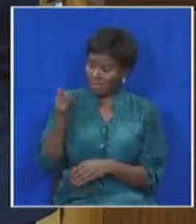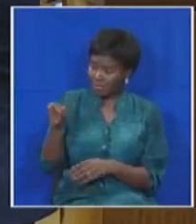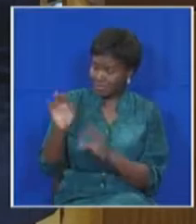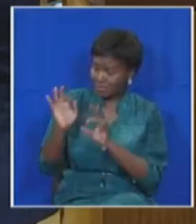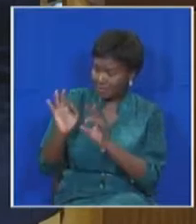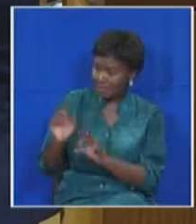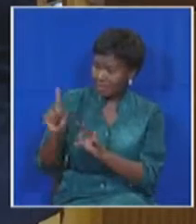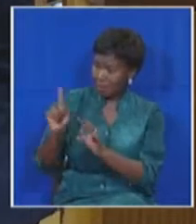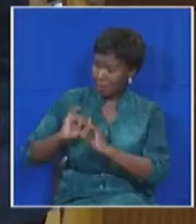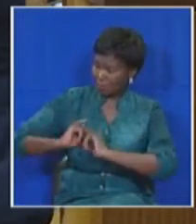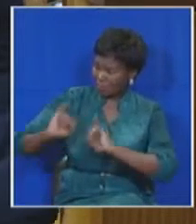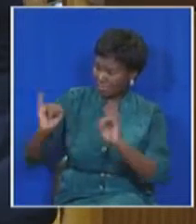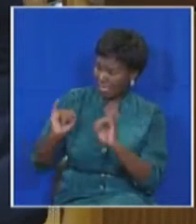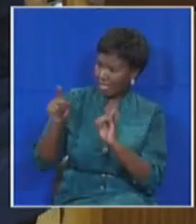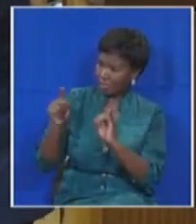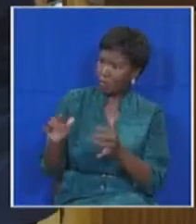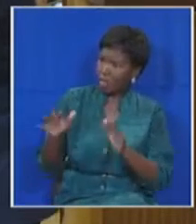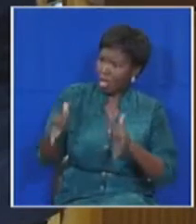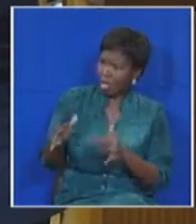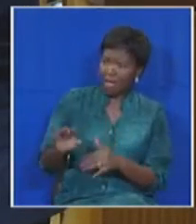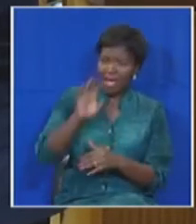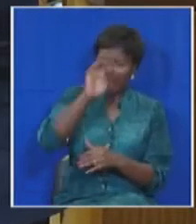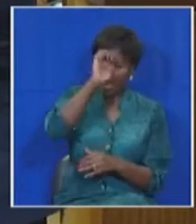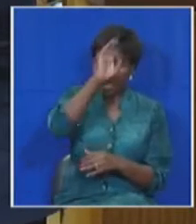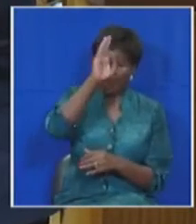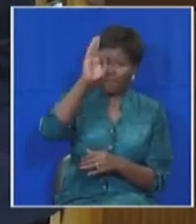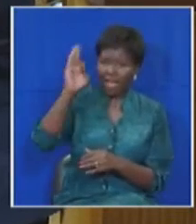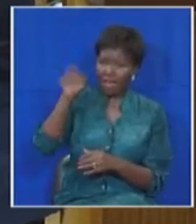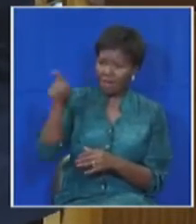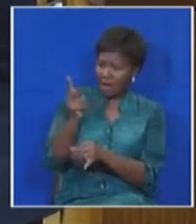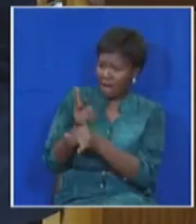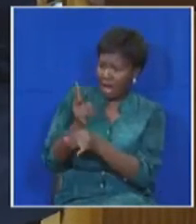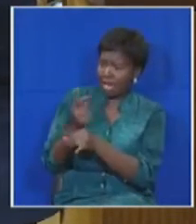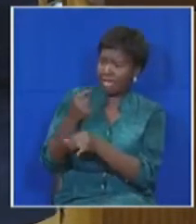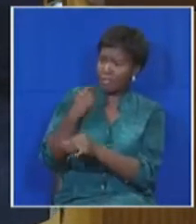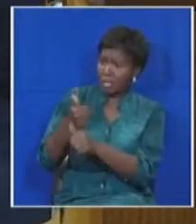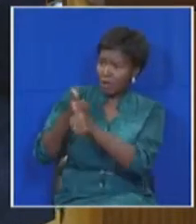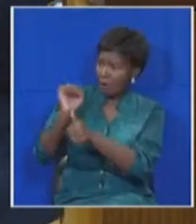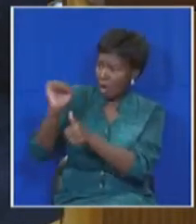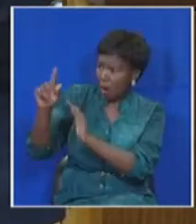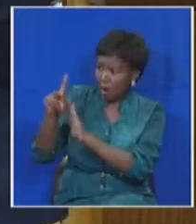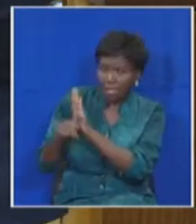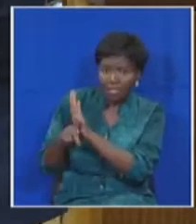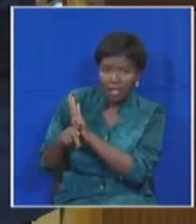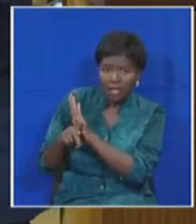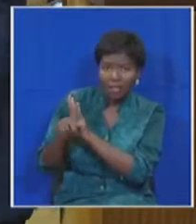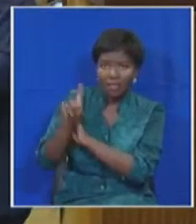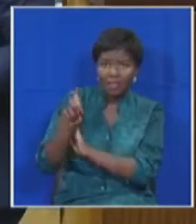so afraid of the EFF that you would follow their policies?